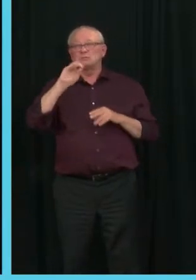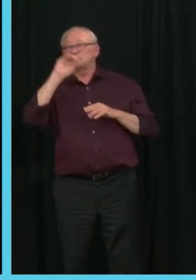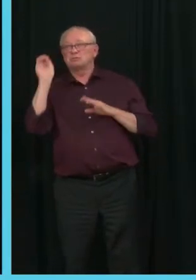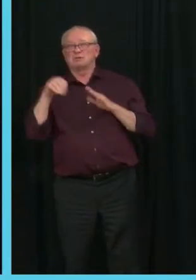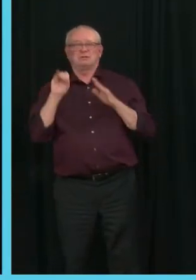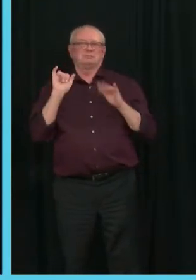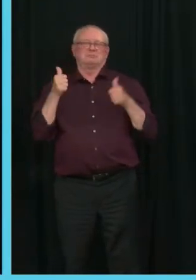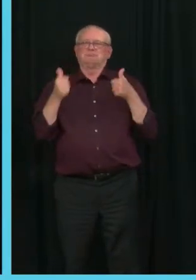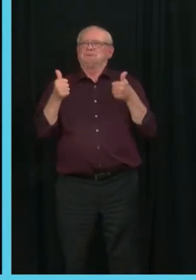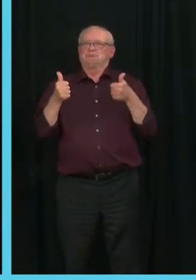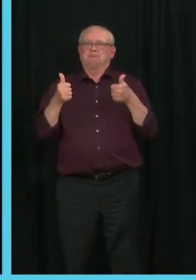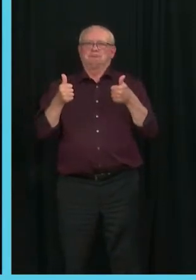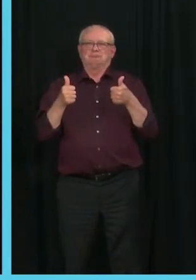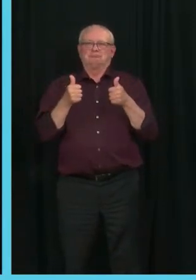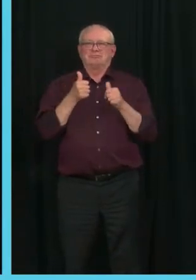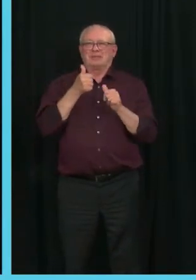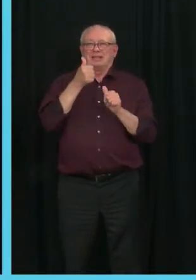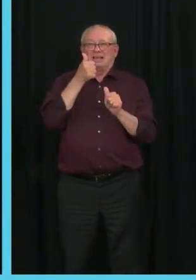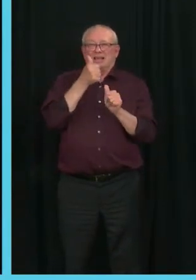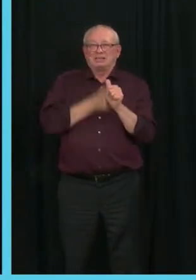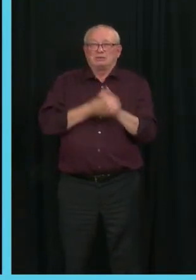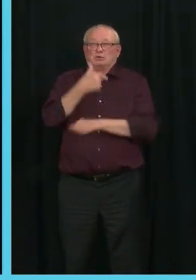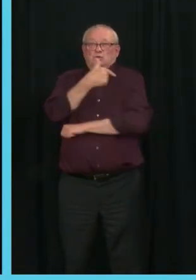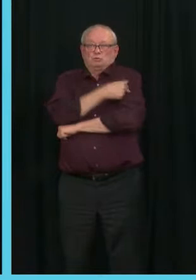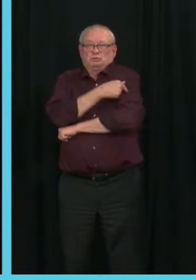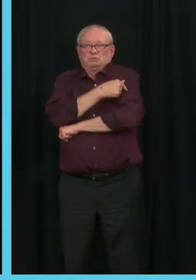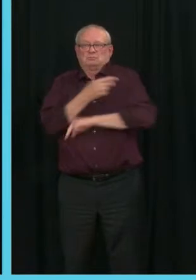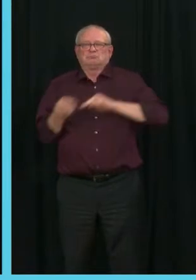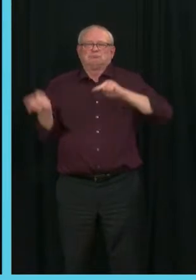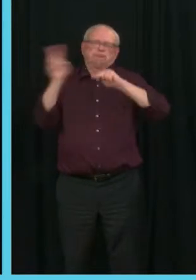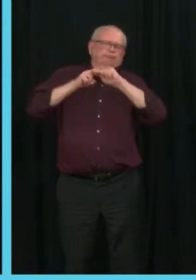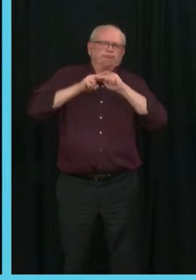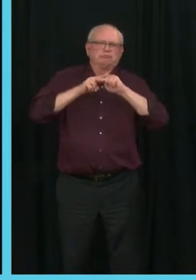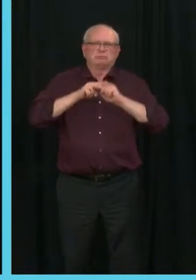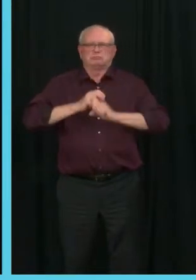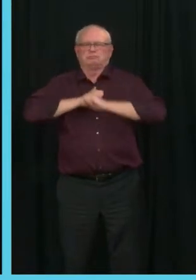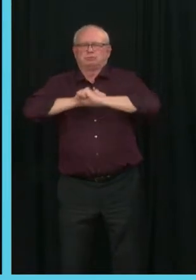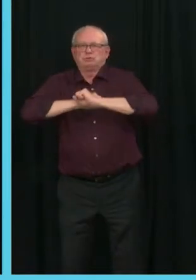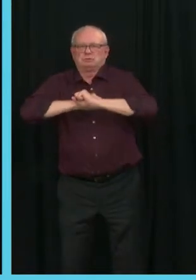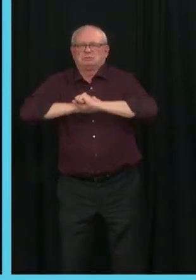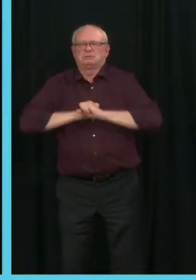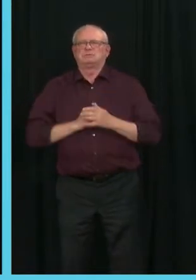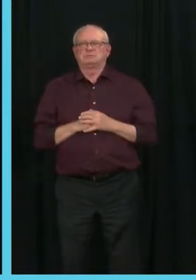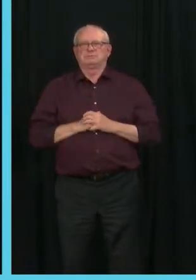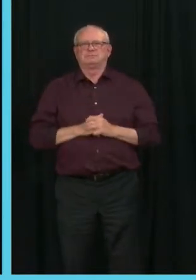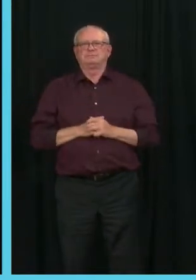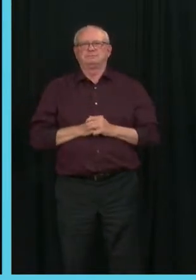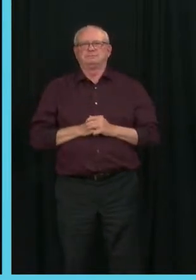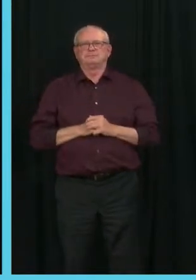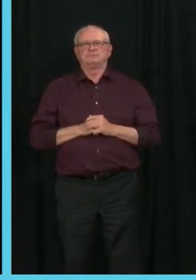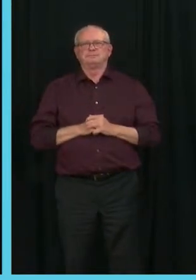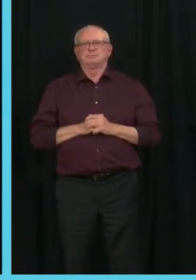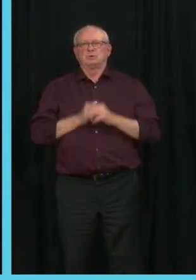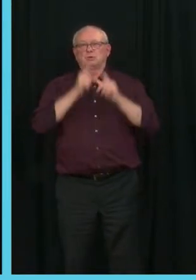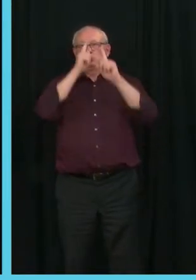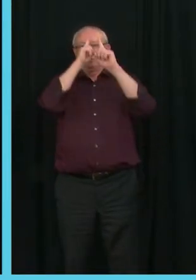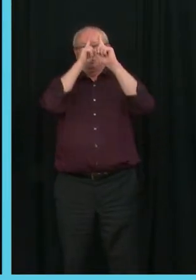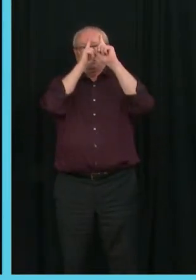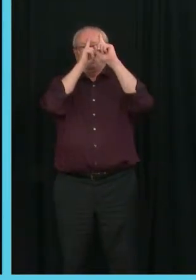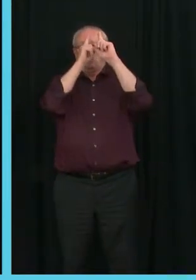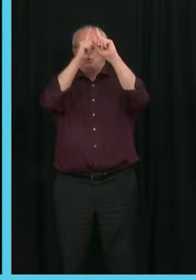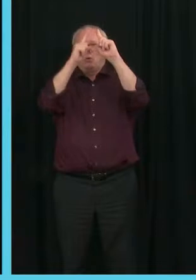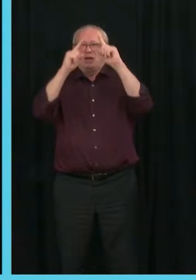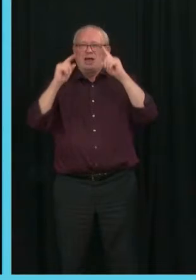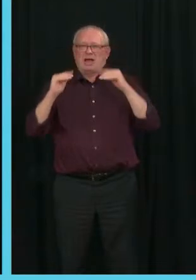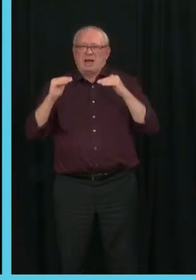we give offers more protection. And so the ideal would be to achieve that high level of protection from first doses as well as